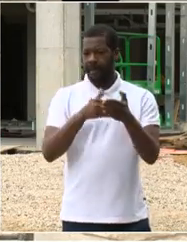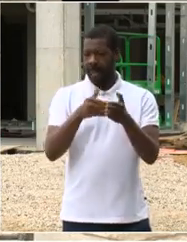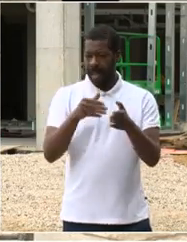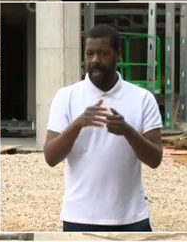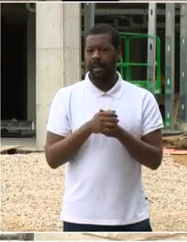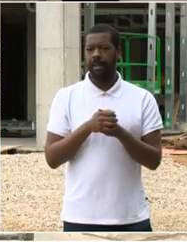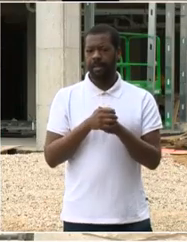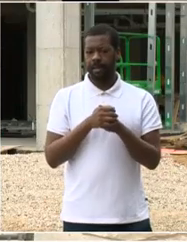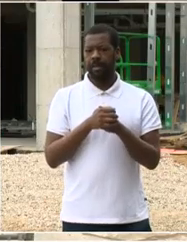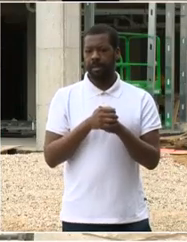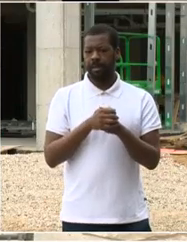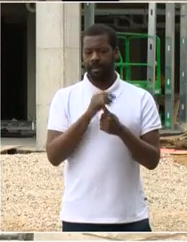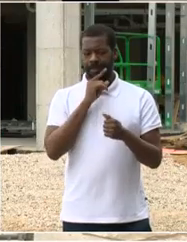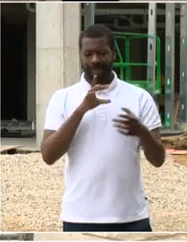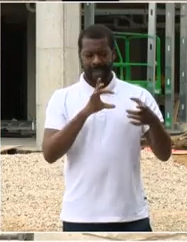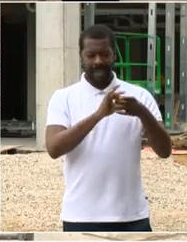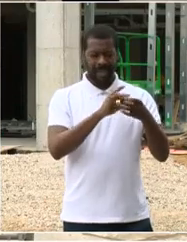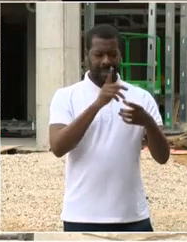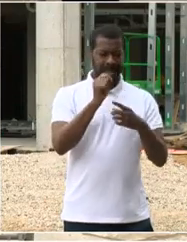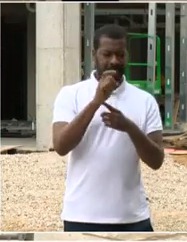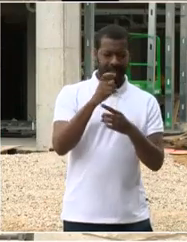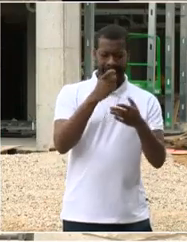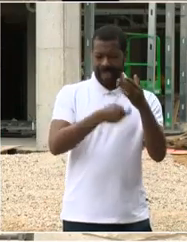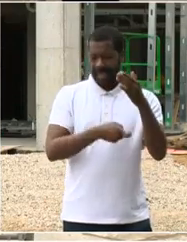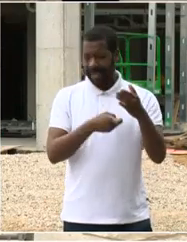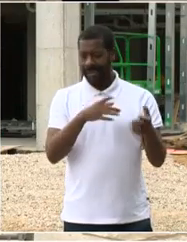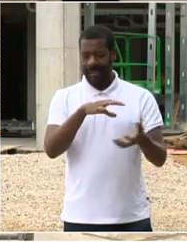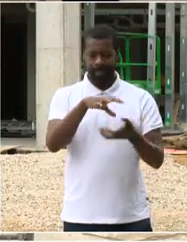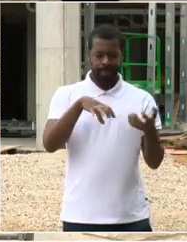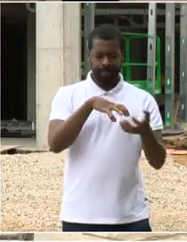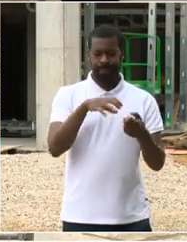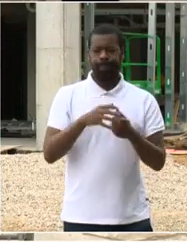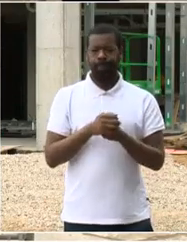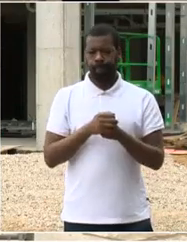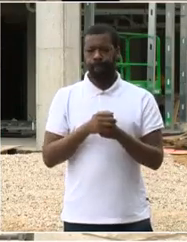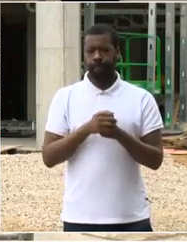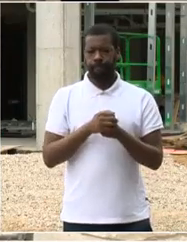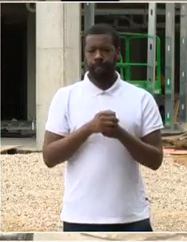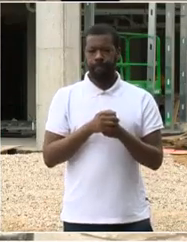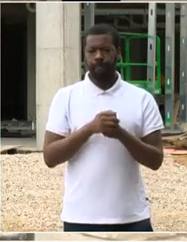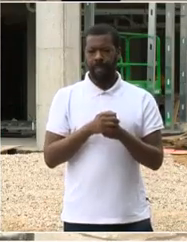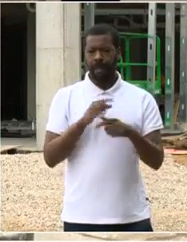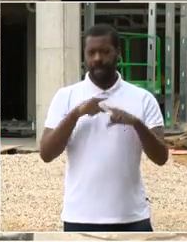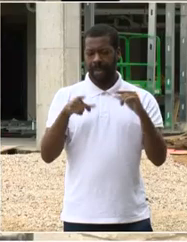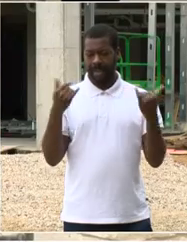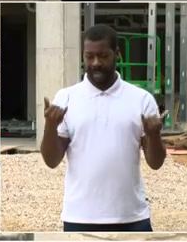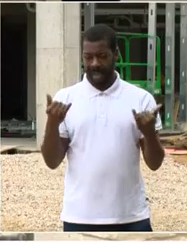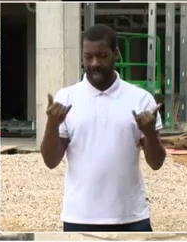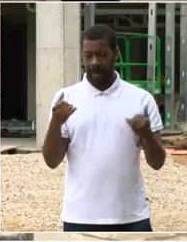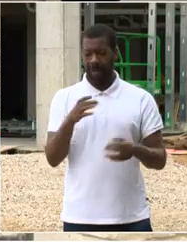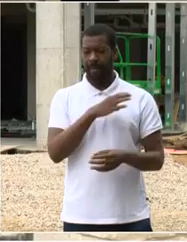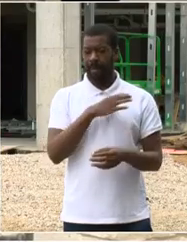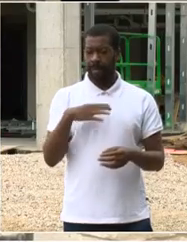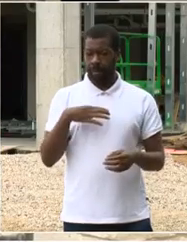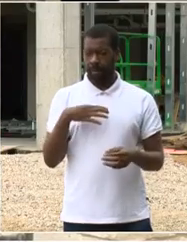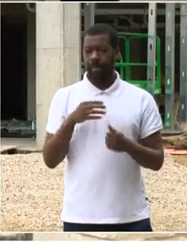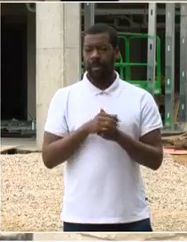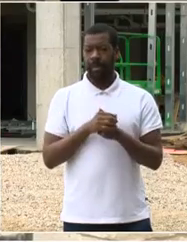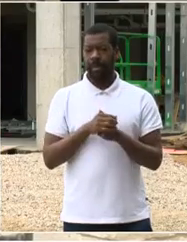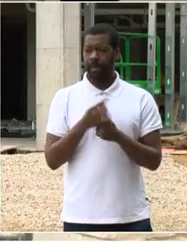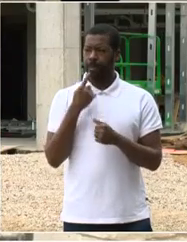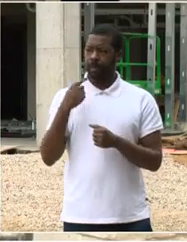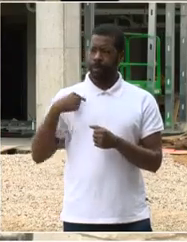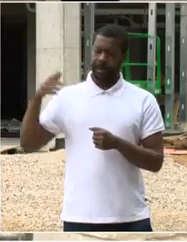tied to a tax, and that number went up and down. But what all of the affordable housing community told